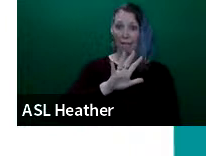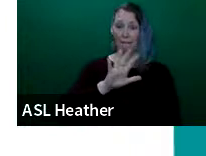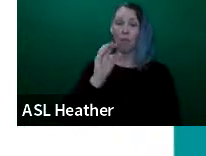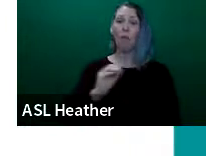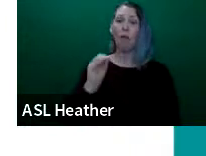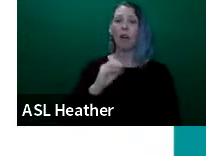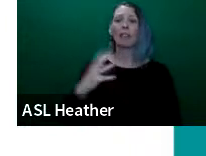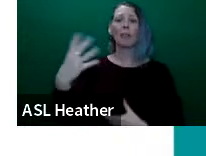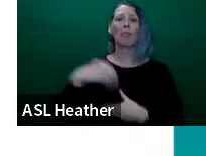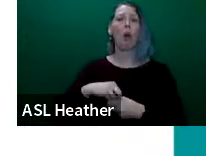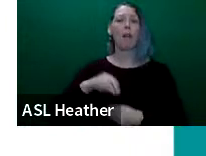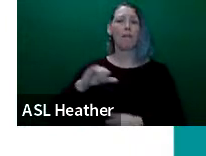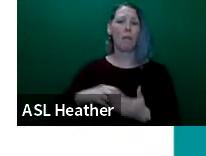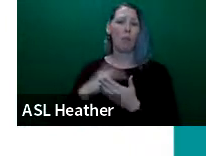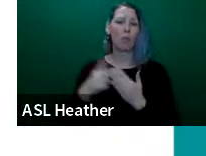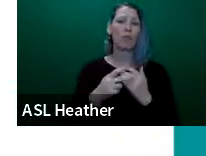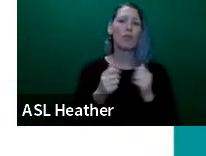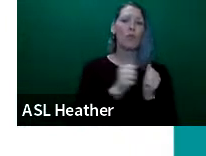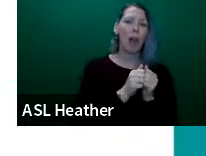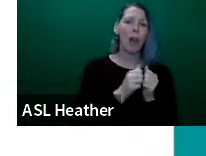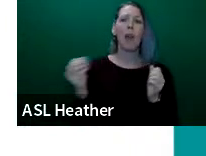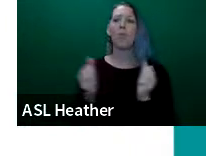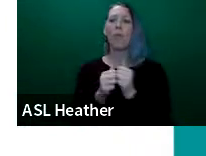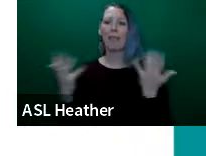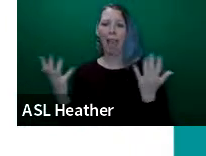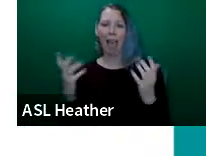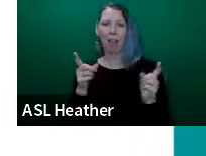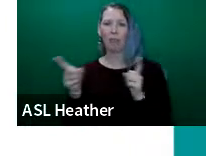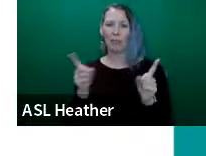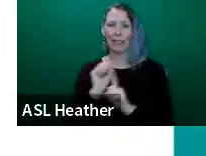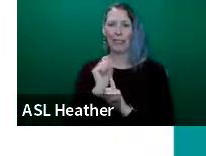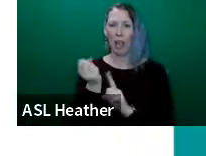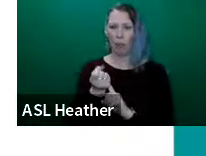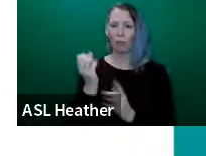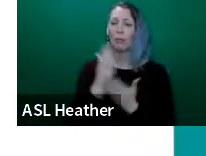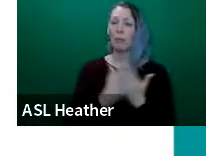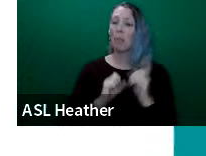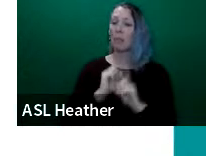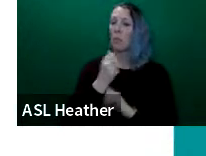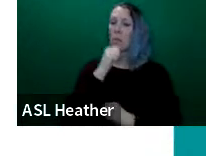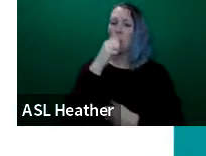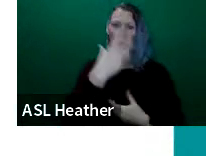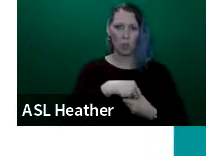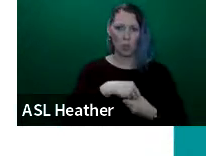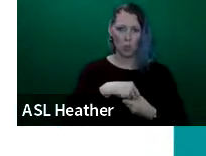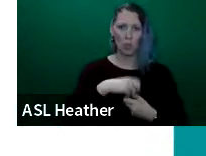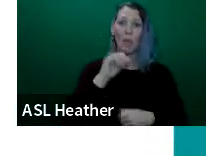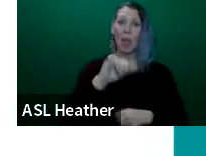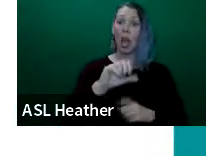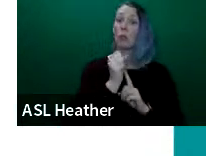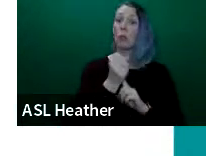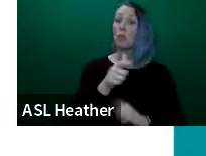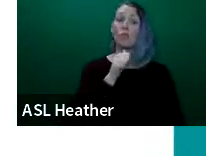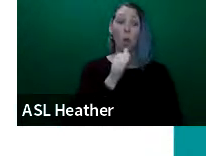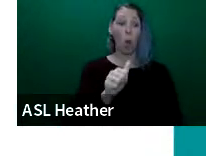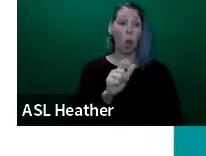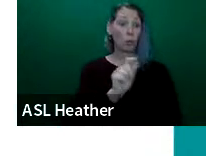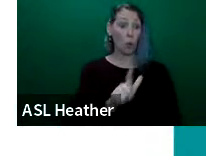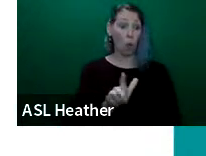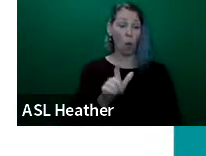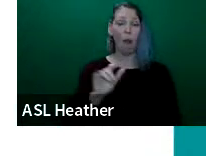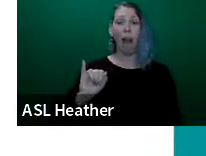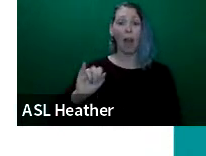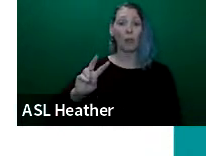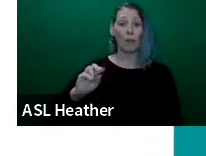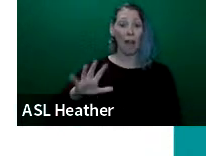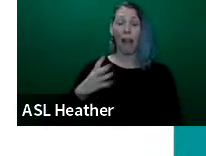as part of that program. So we did with and without scenarios. So there are scenarios that do not include that. So in those scenarios where you don't toll